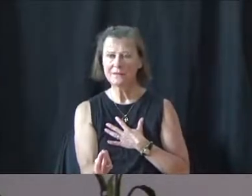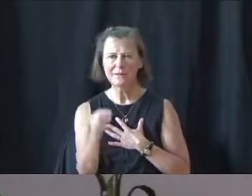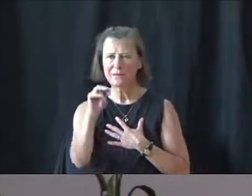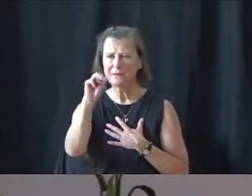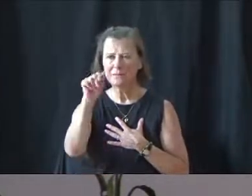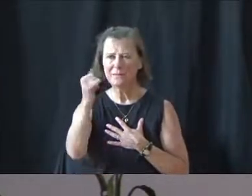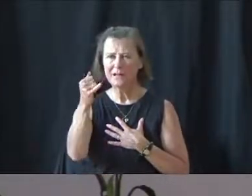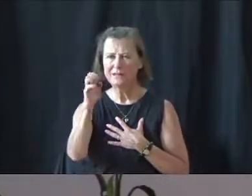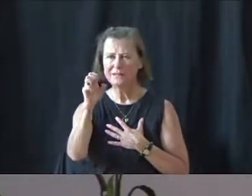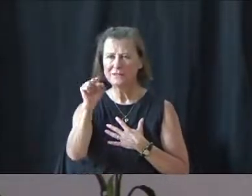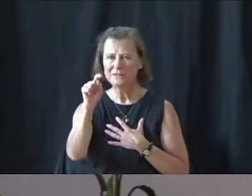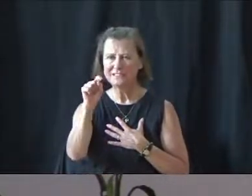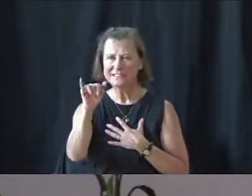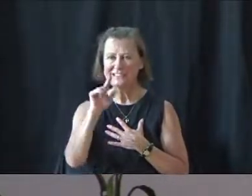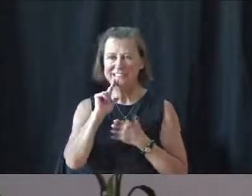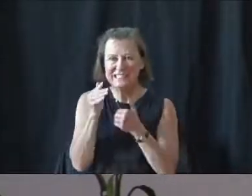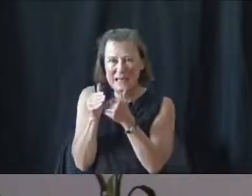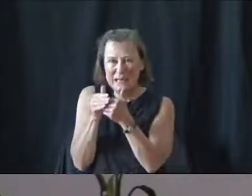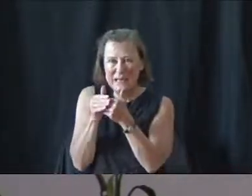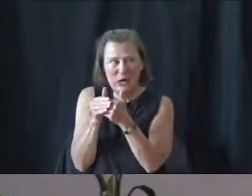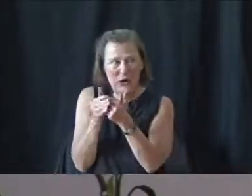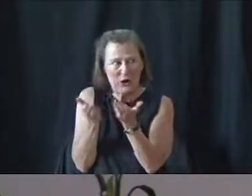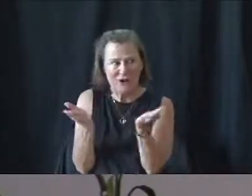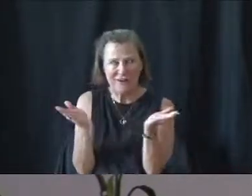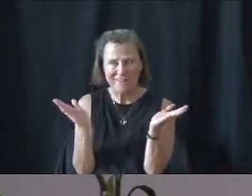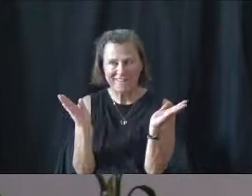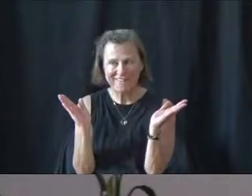Majesty is near at hand.